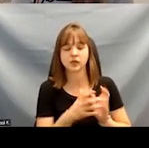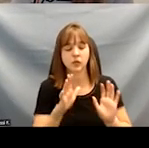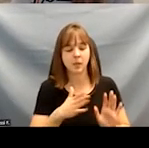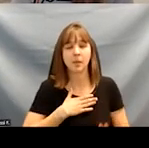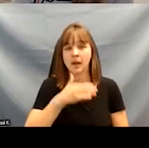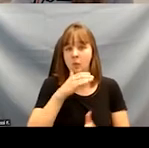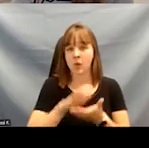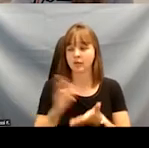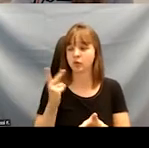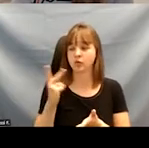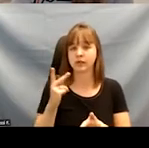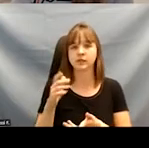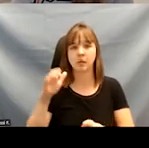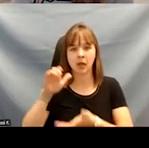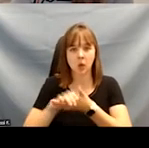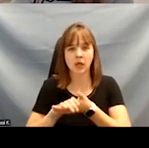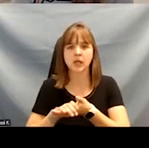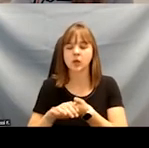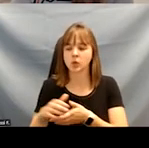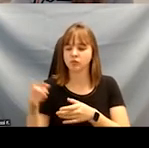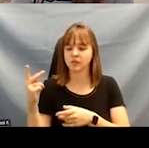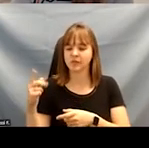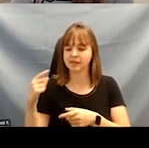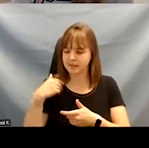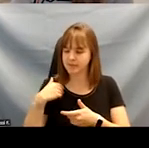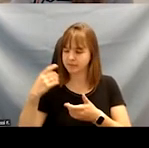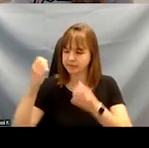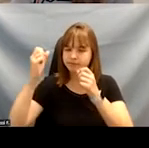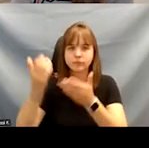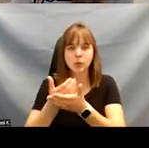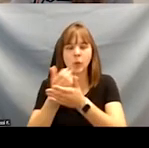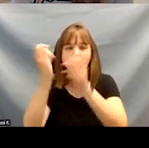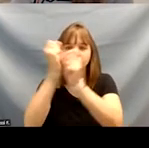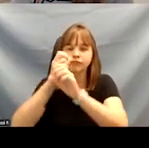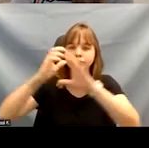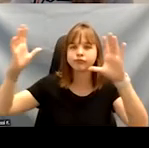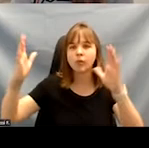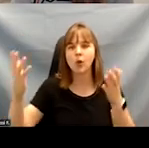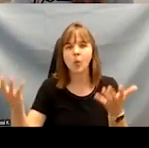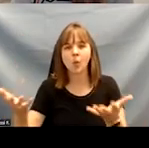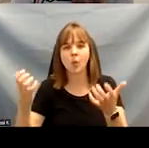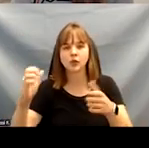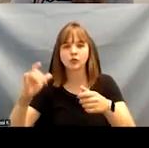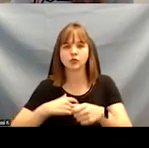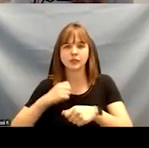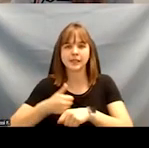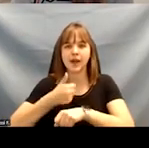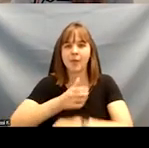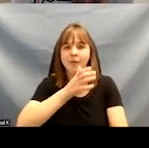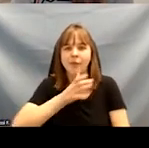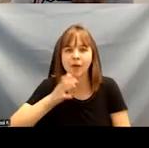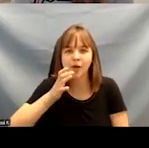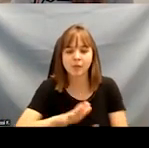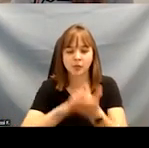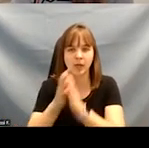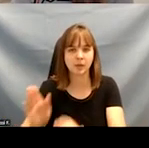married, we sort of had this shared vision of creating a farm as a business. So I started doing that